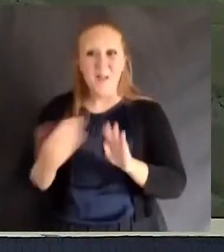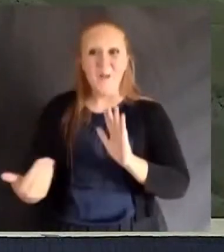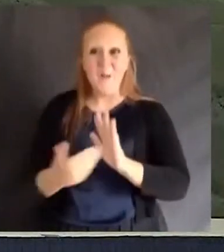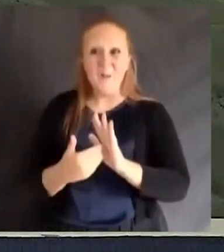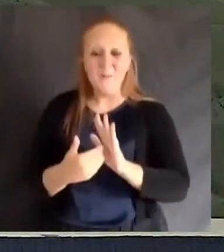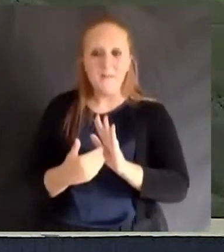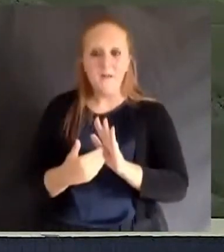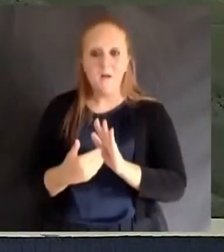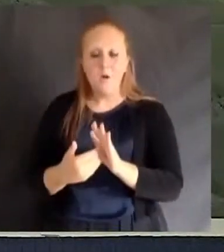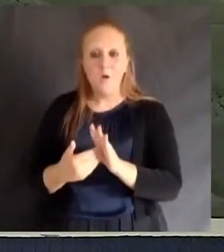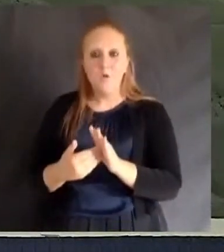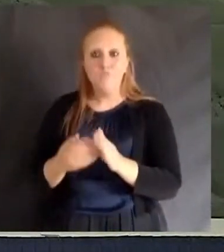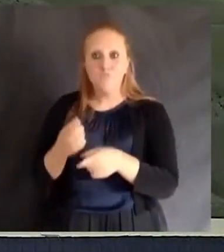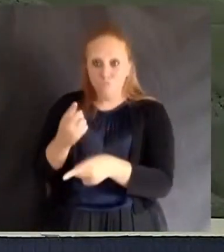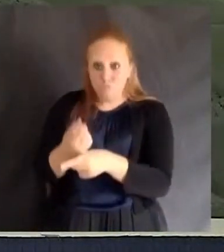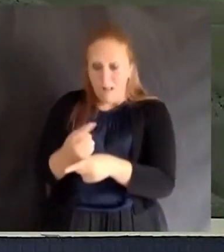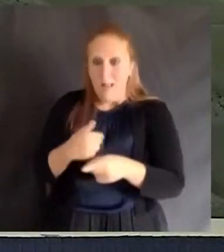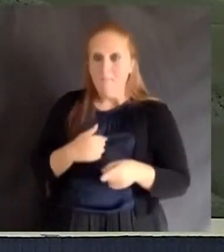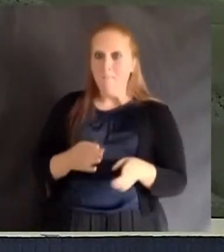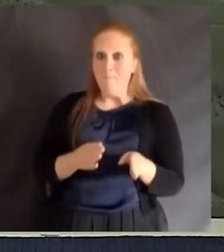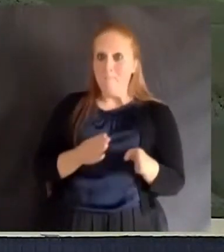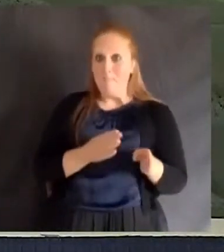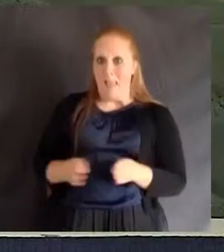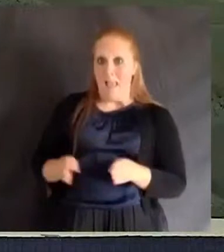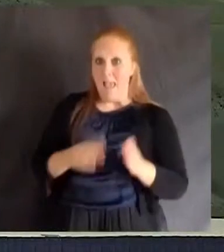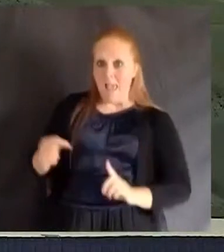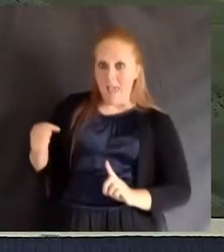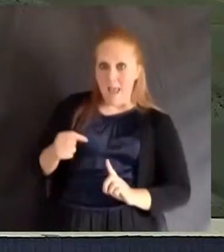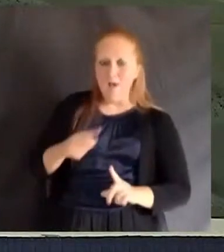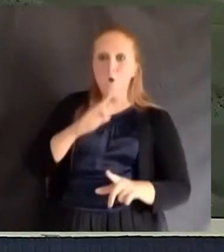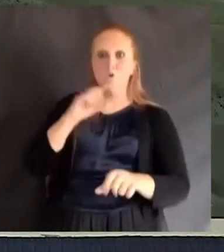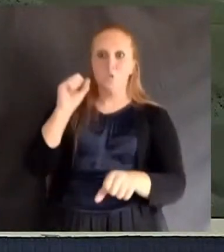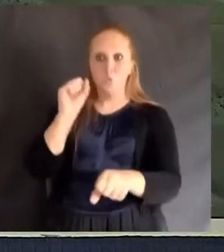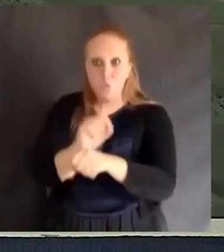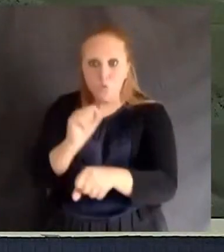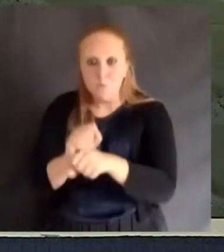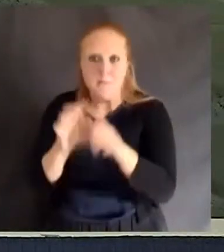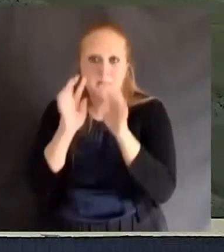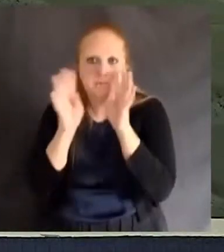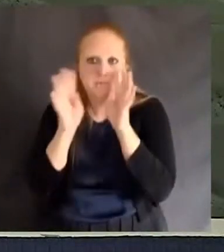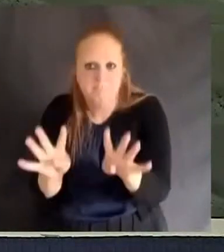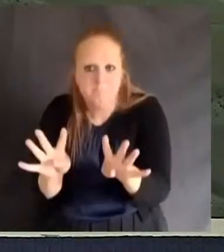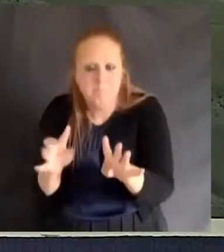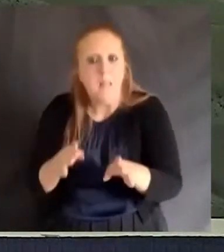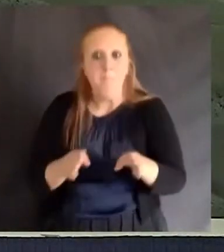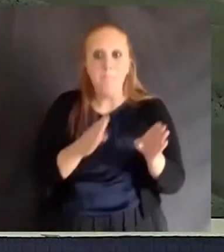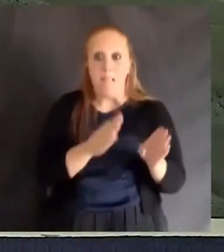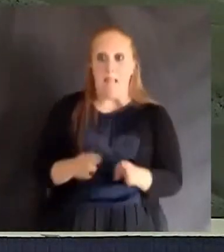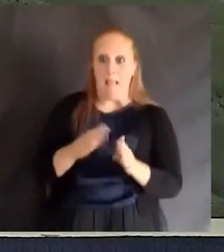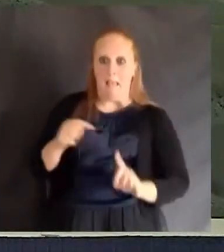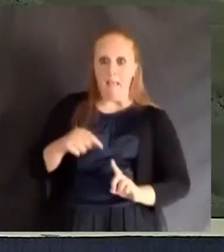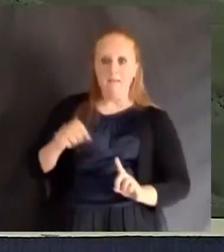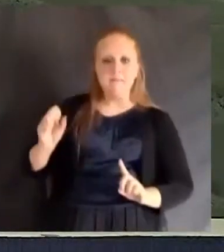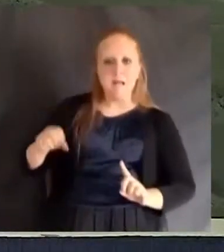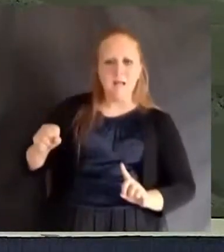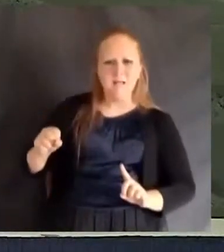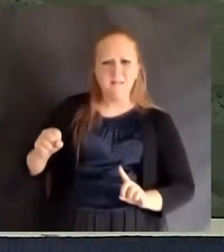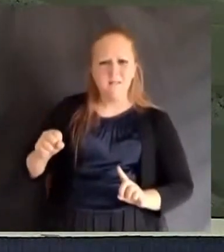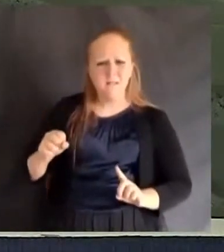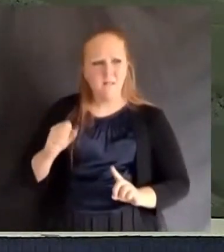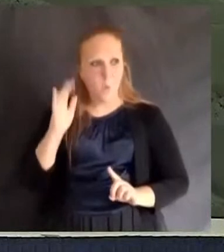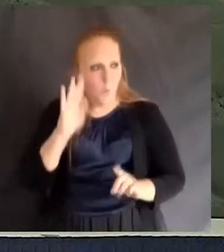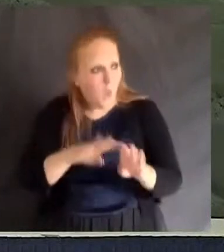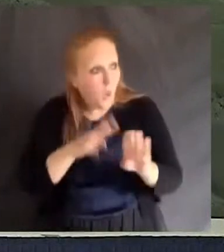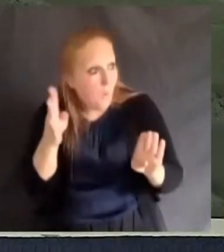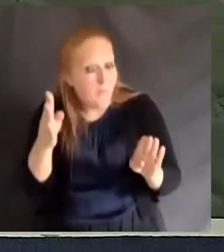to reopen. I did say that. Are you reopening? I don't know. Well, you just said you're planning to